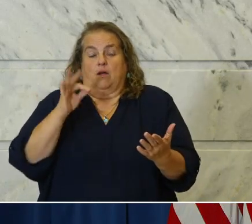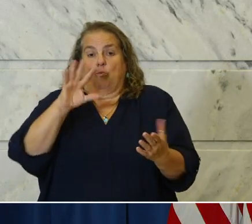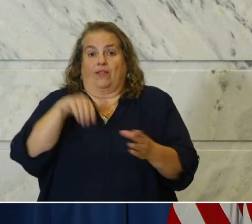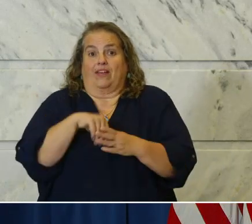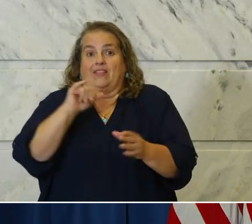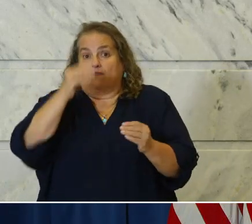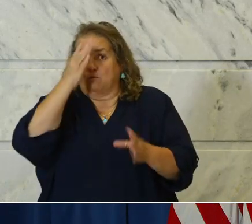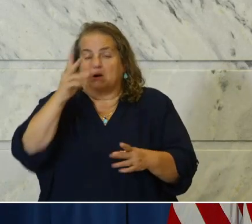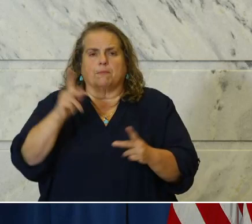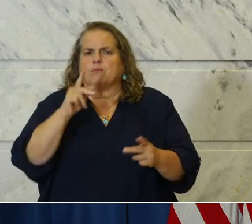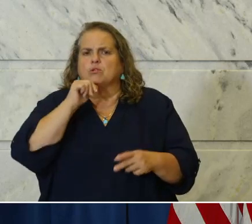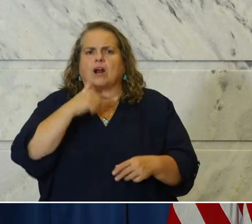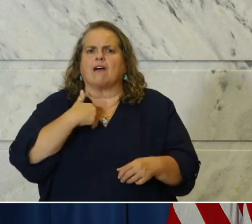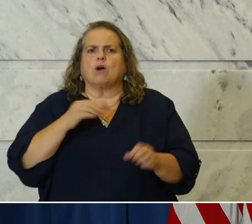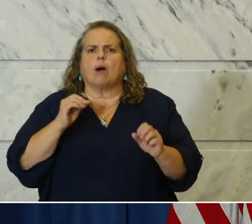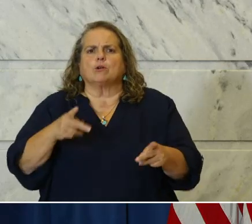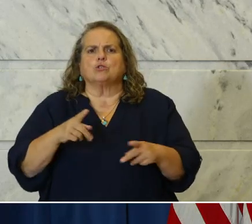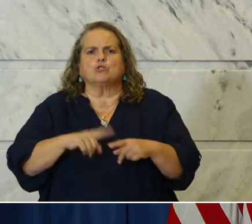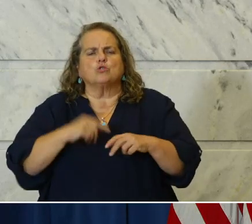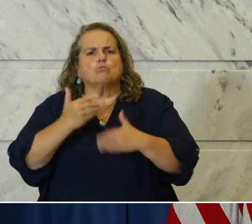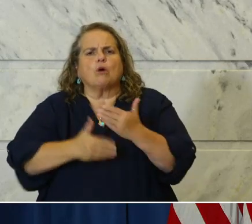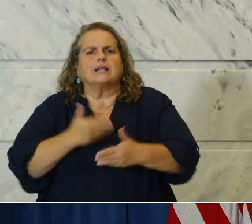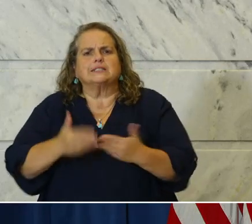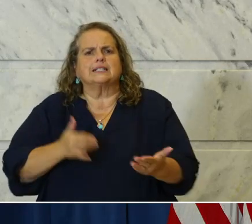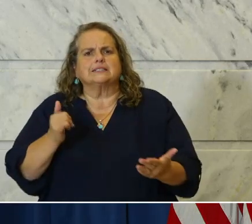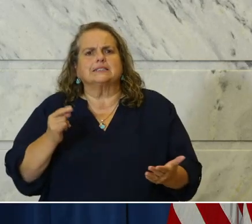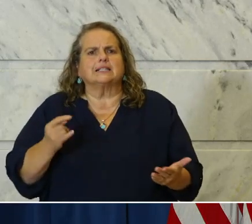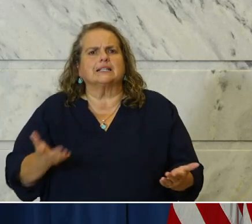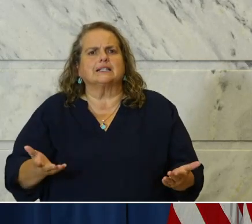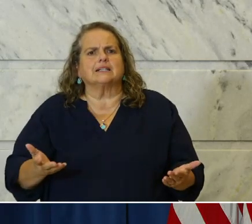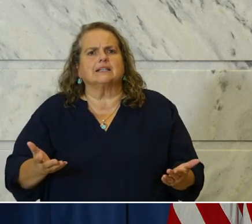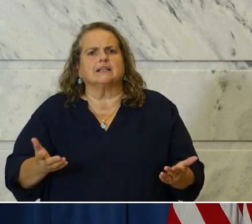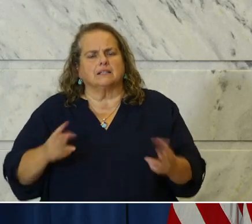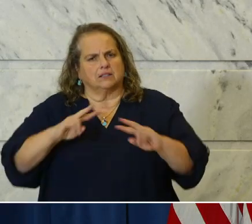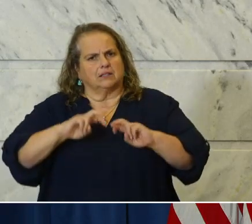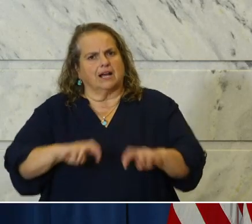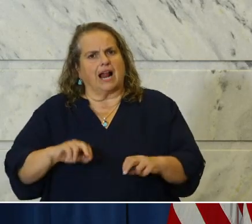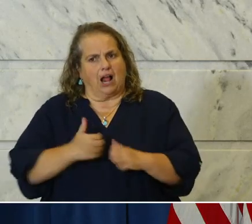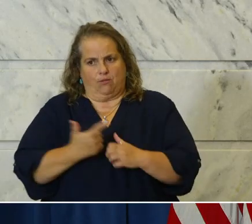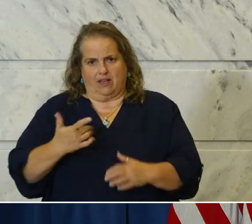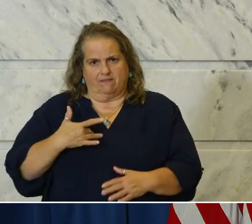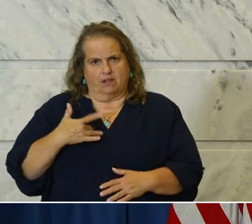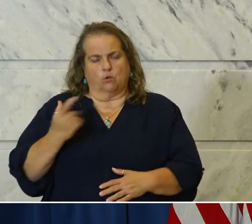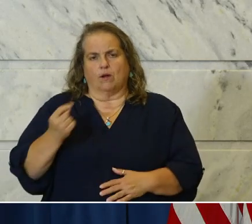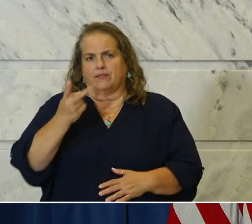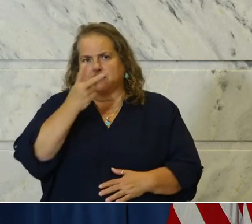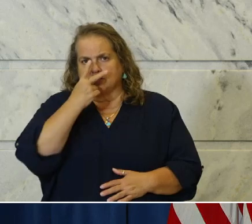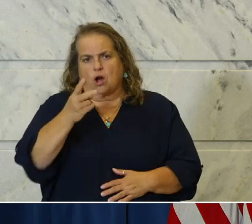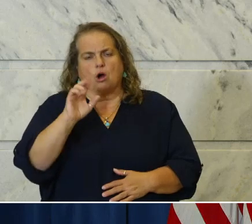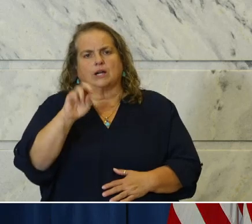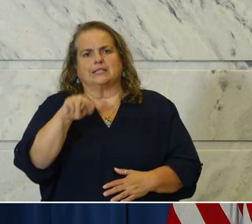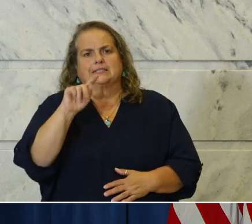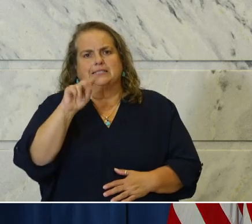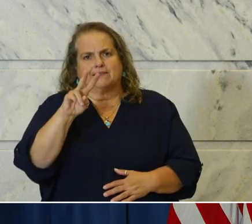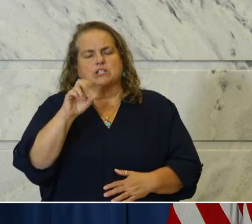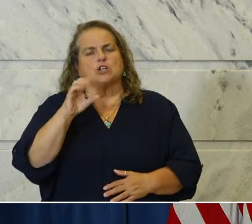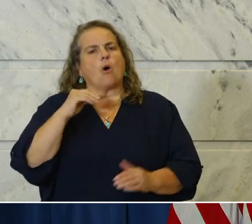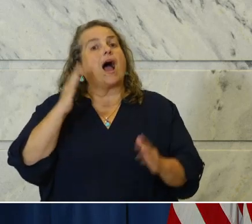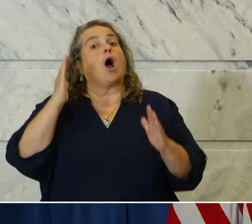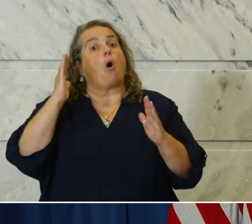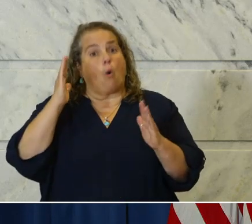people don't have a way to process it other than maybe how they feel or what they saw on TV. So I